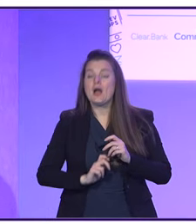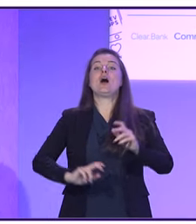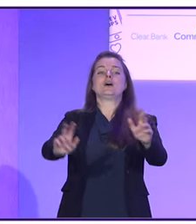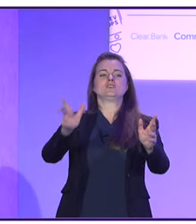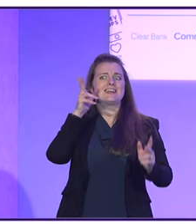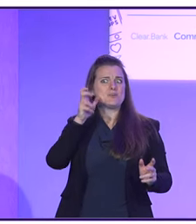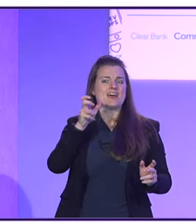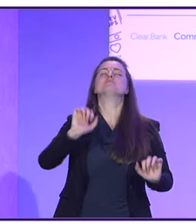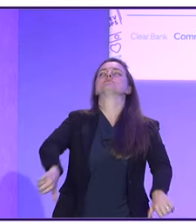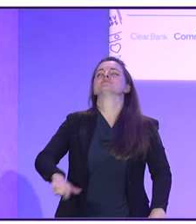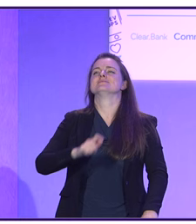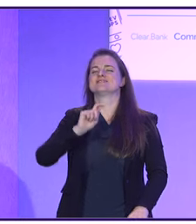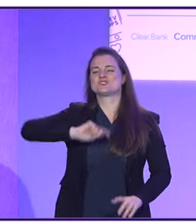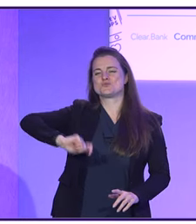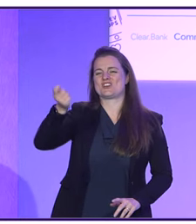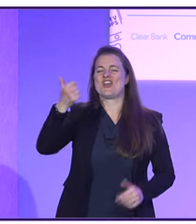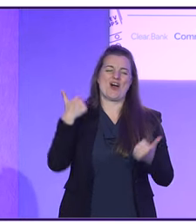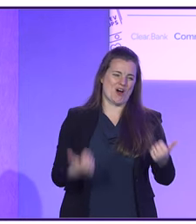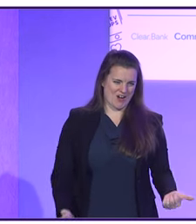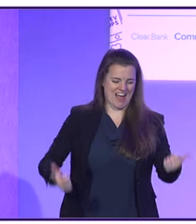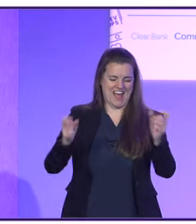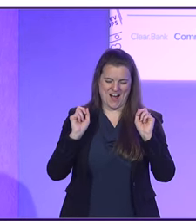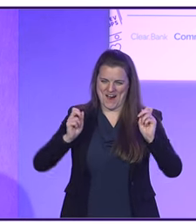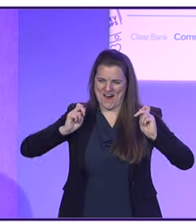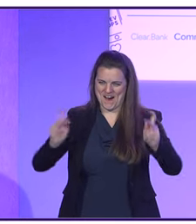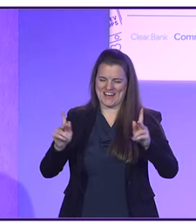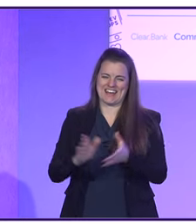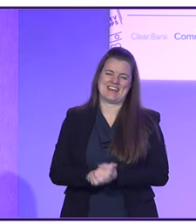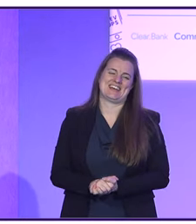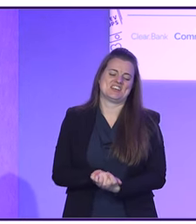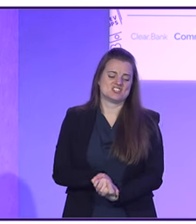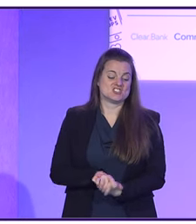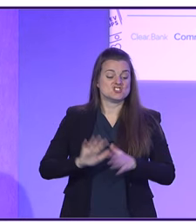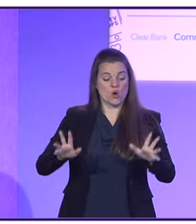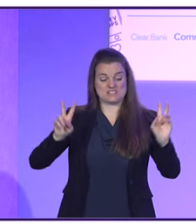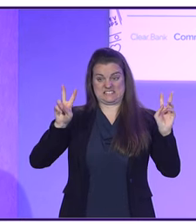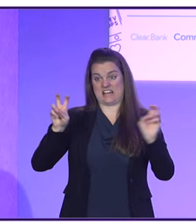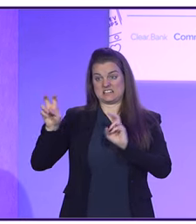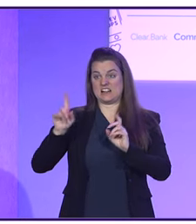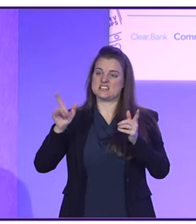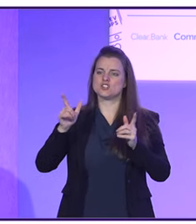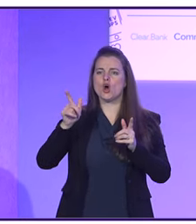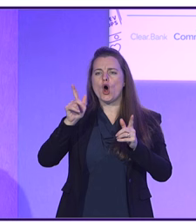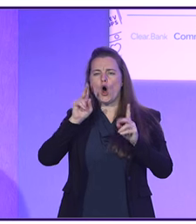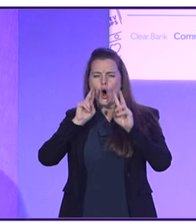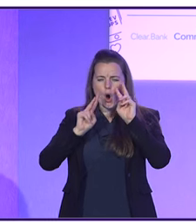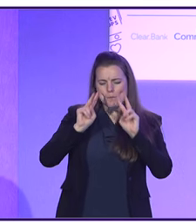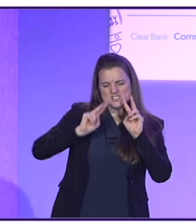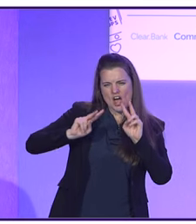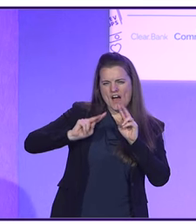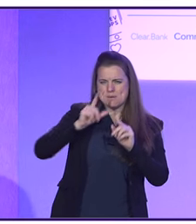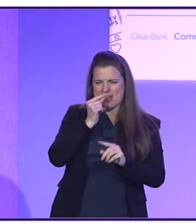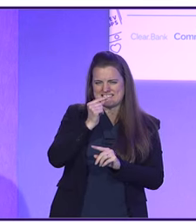Can everyone hear me? There we go, there we go. Now we're cooking, okay. So the title of this talk is Observability is Too Damn